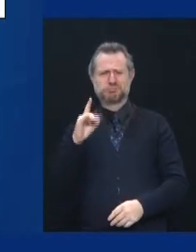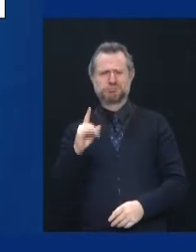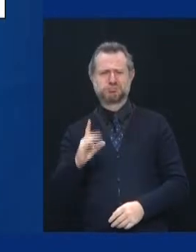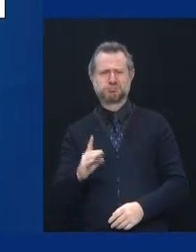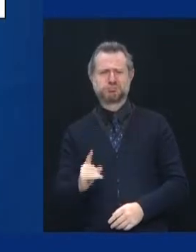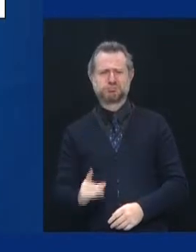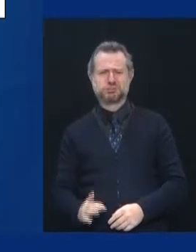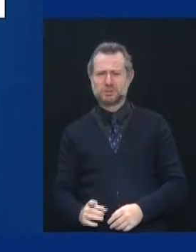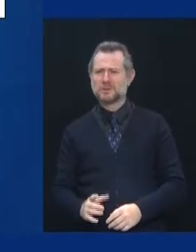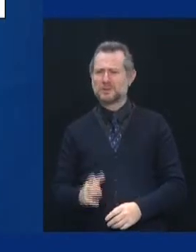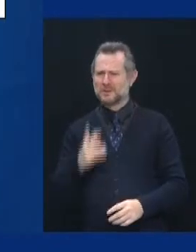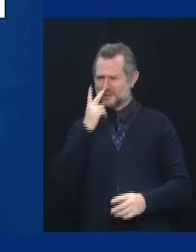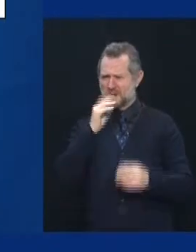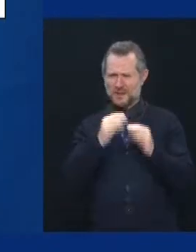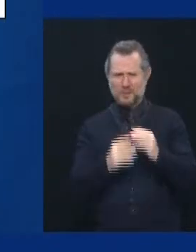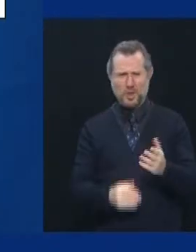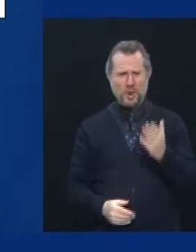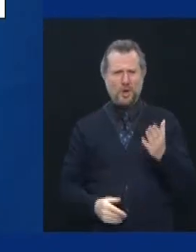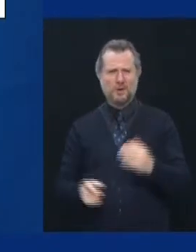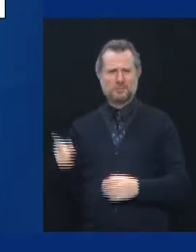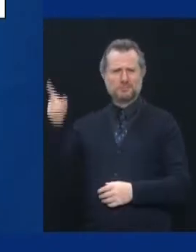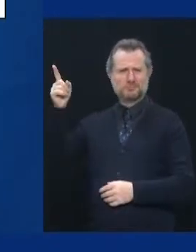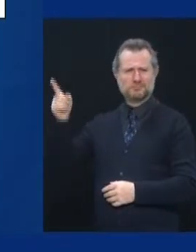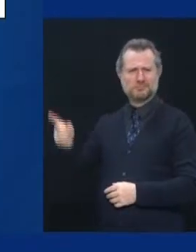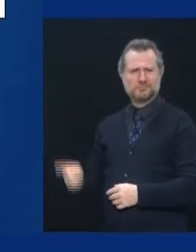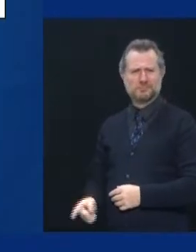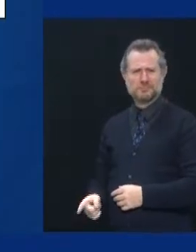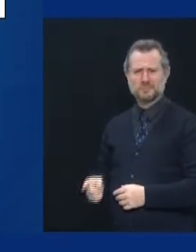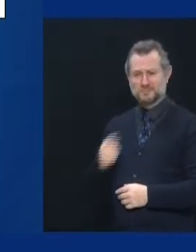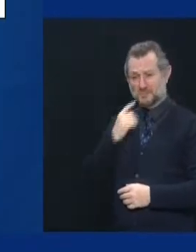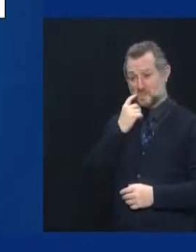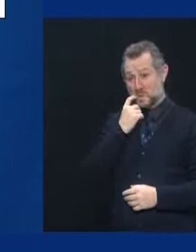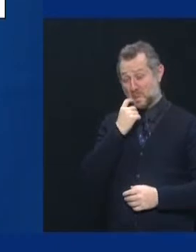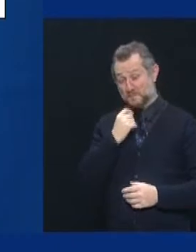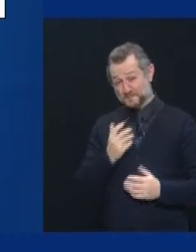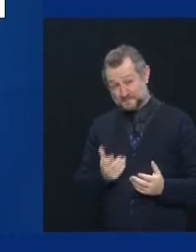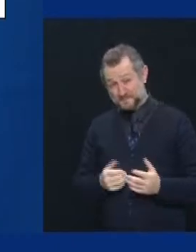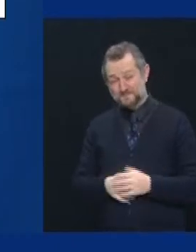all great. But you have the